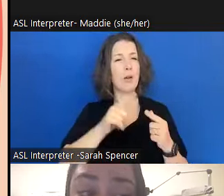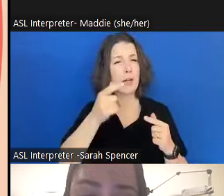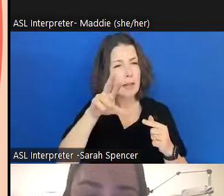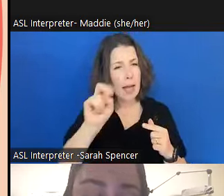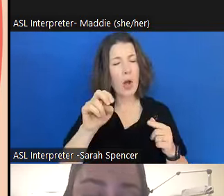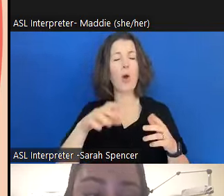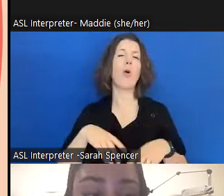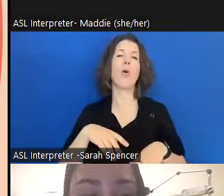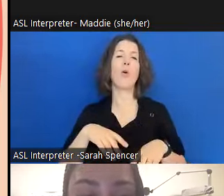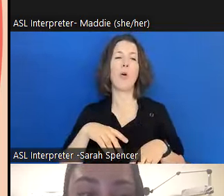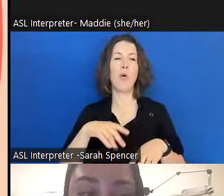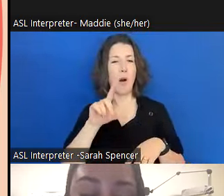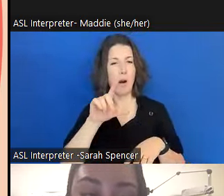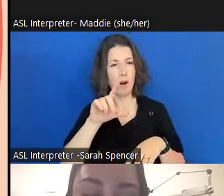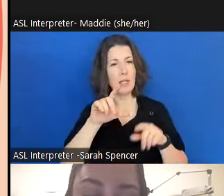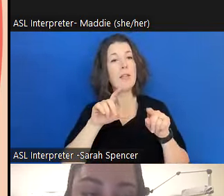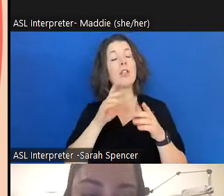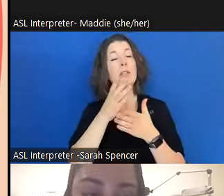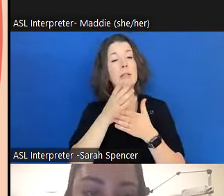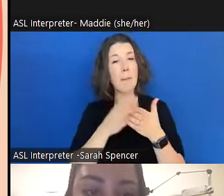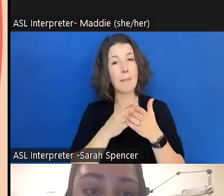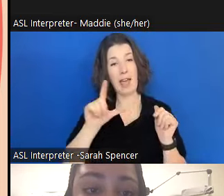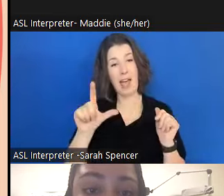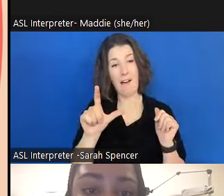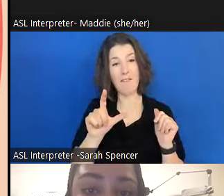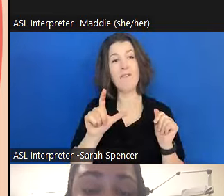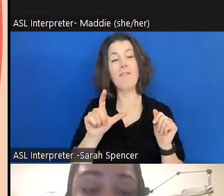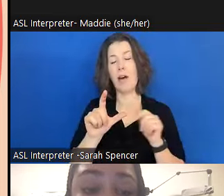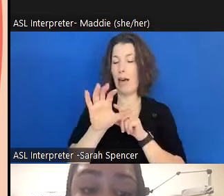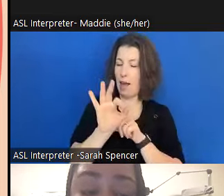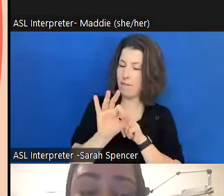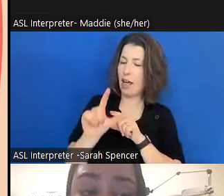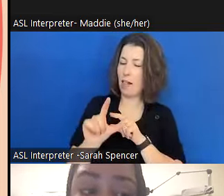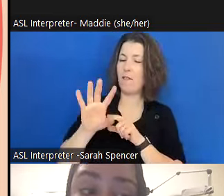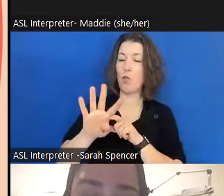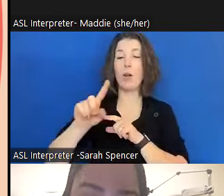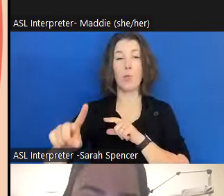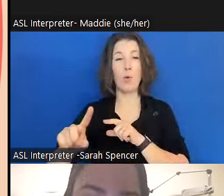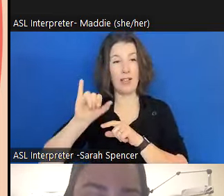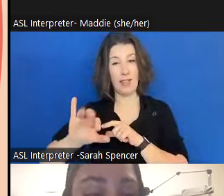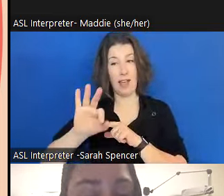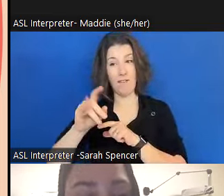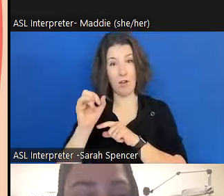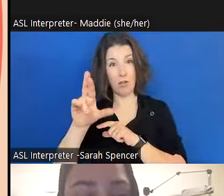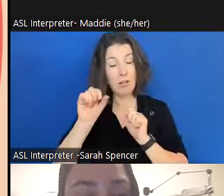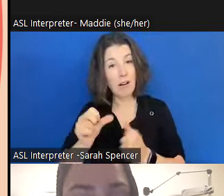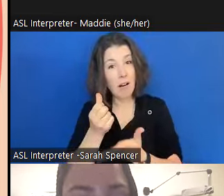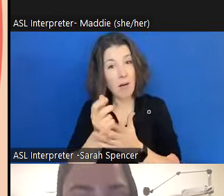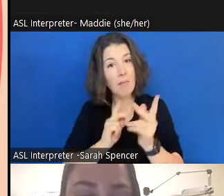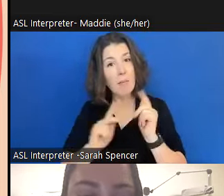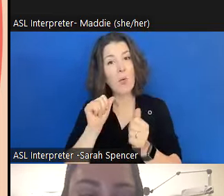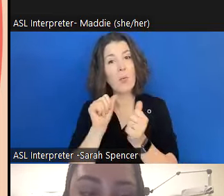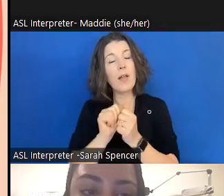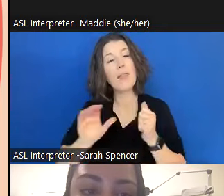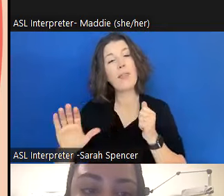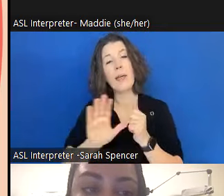scientific evidence of some filters like the FL41 filter that is great for migraine management. So we do have quite a few